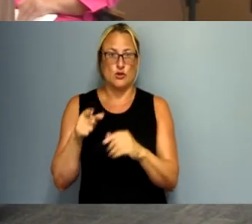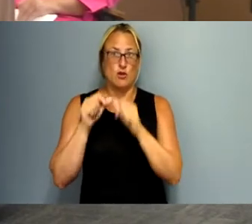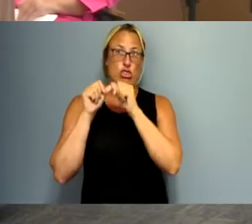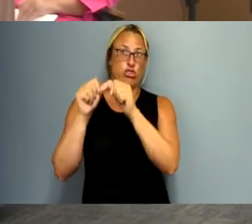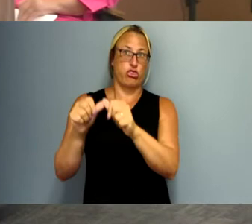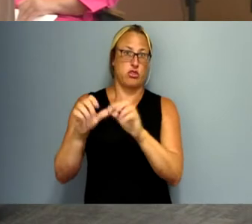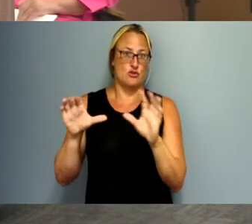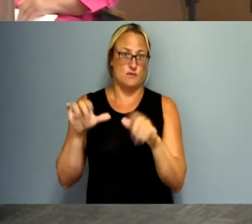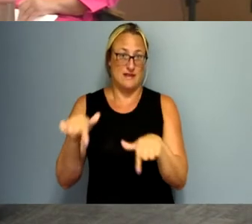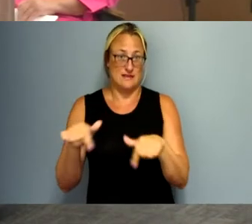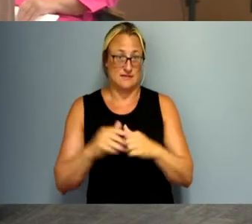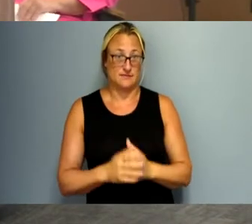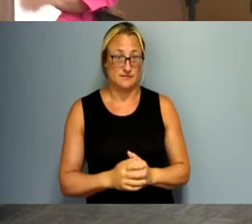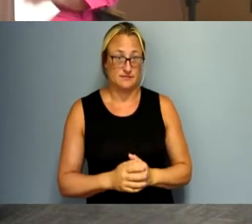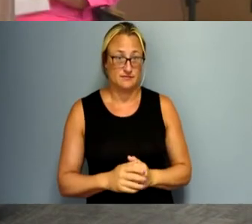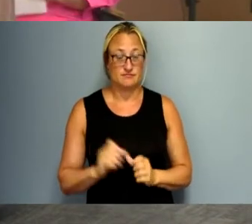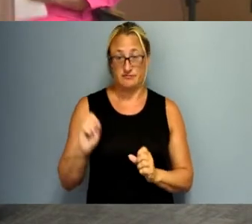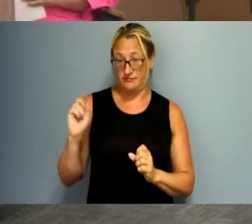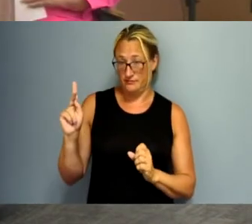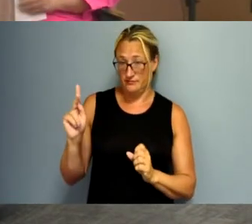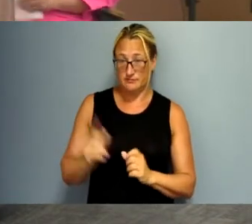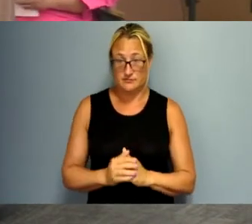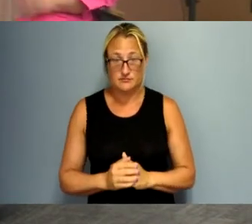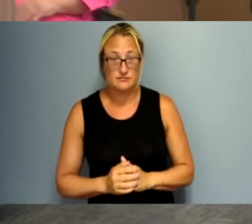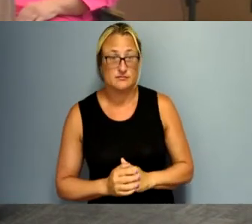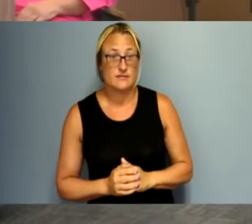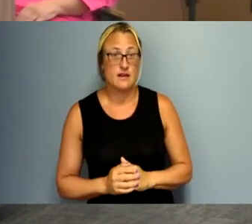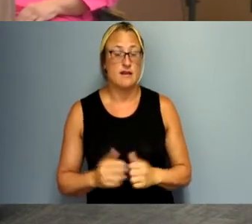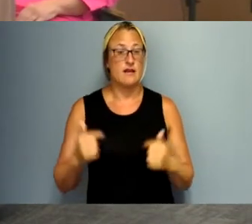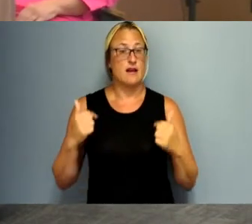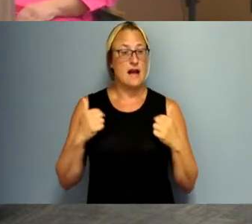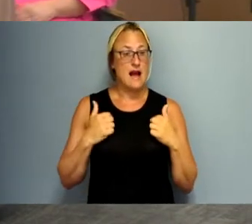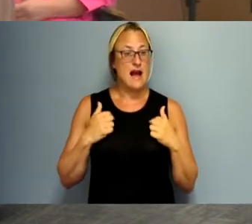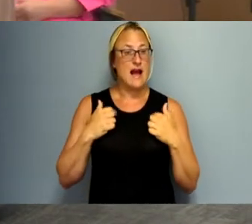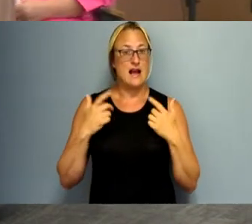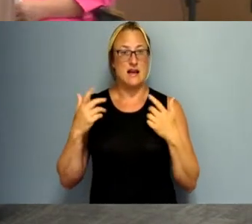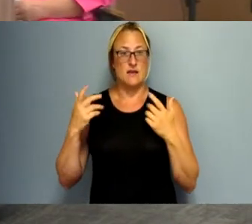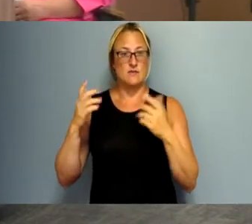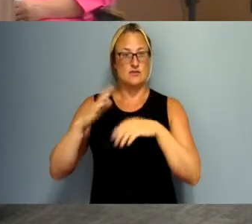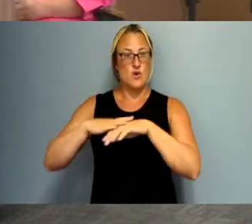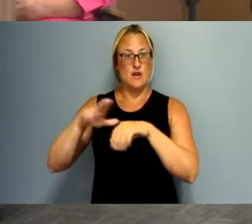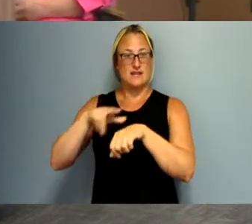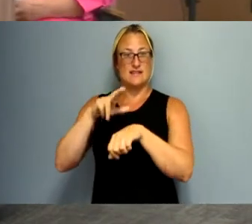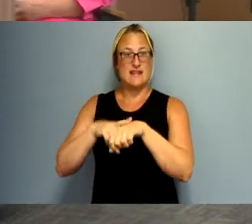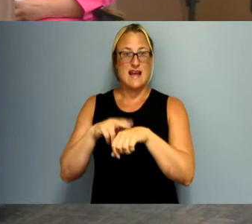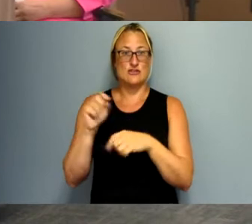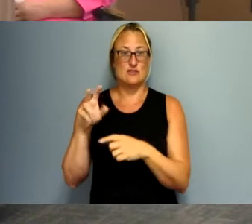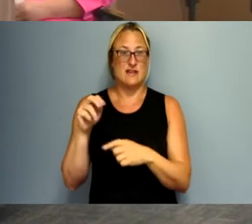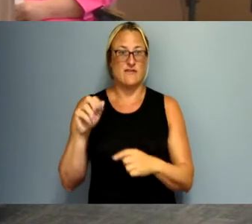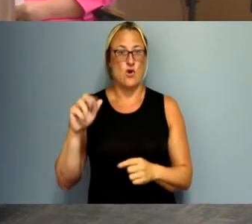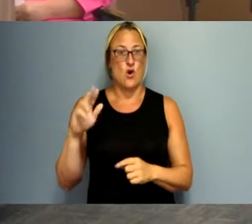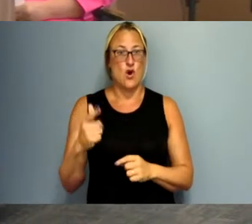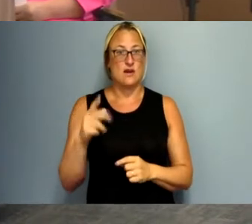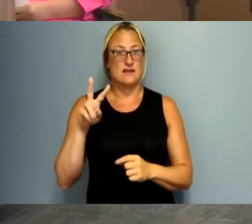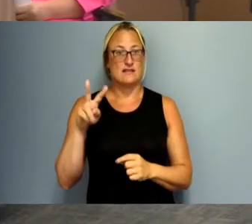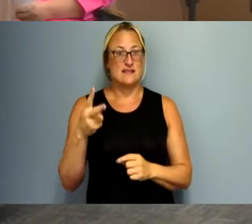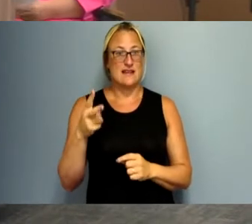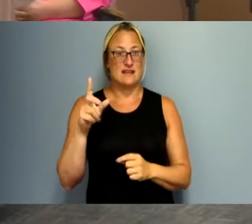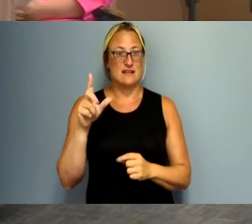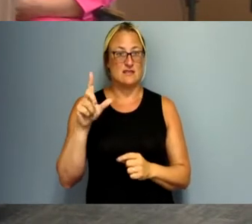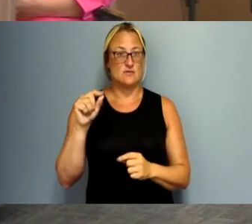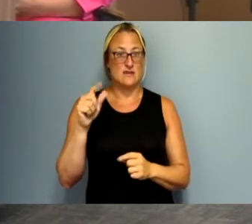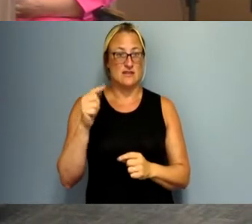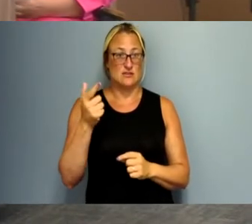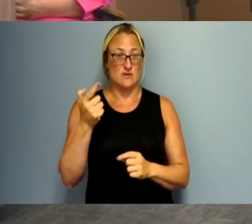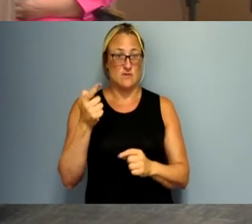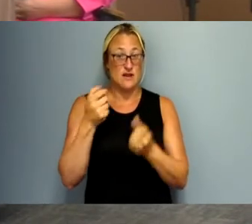do. Okay. I went on national television August 2nd, 2021, supporting the five